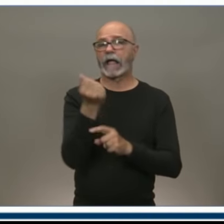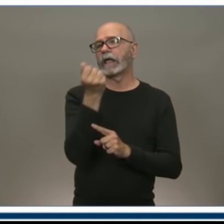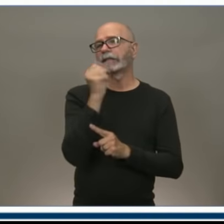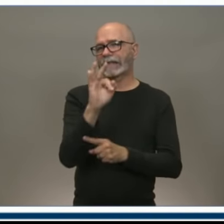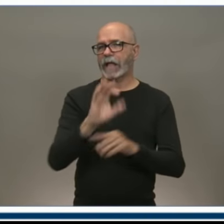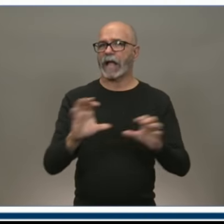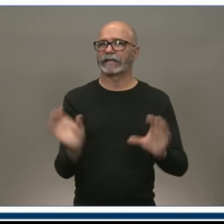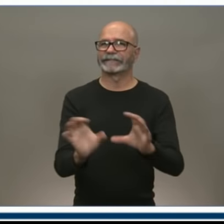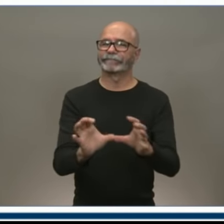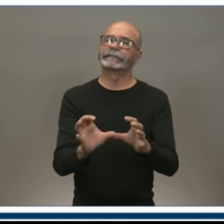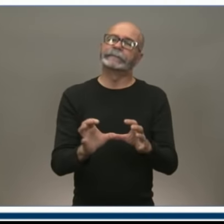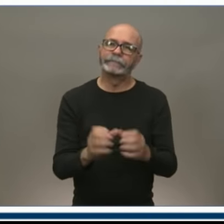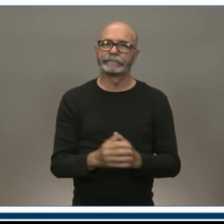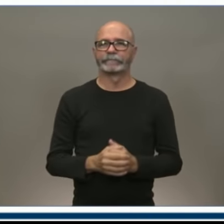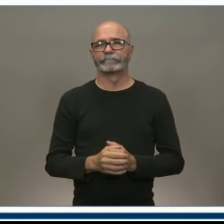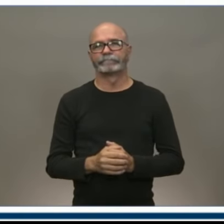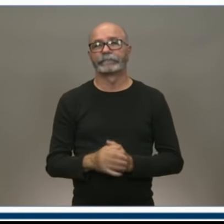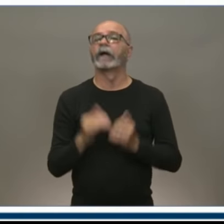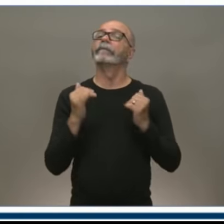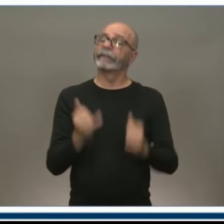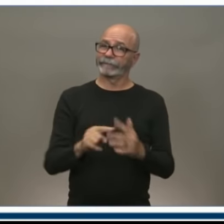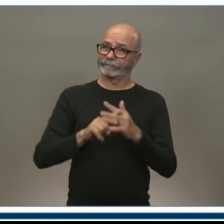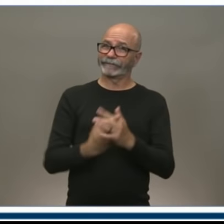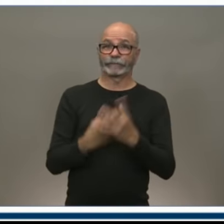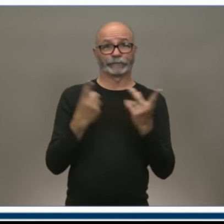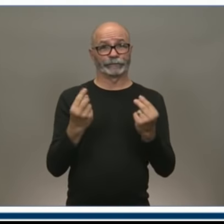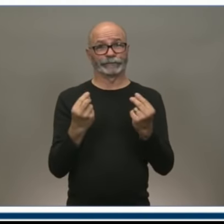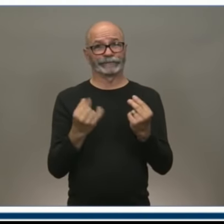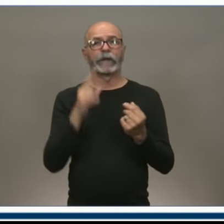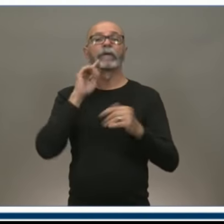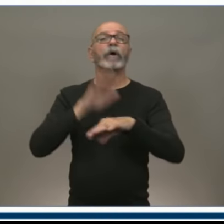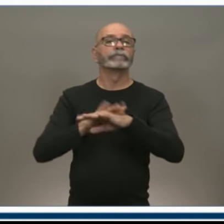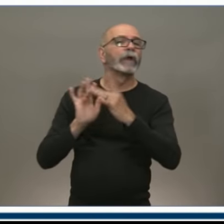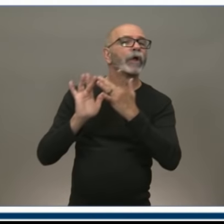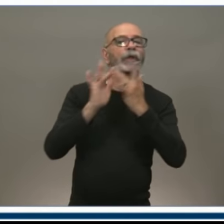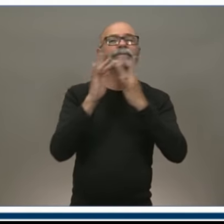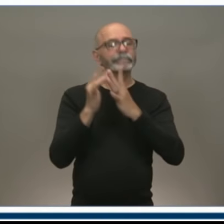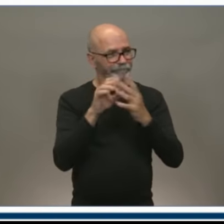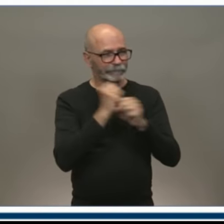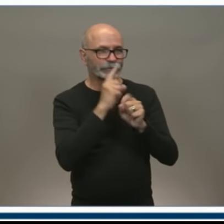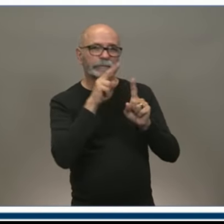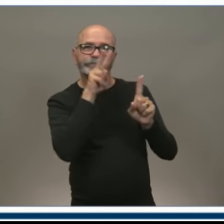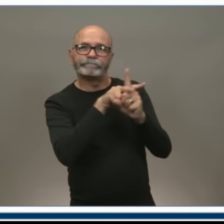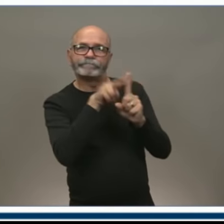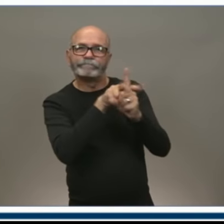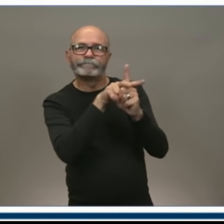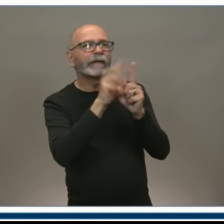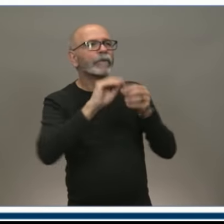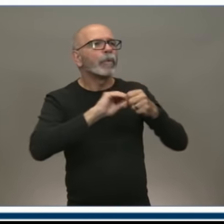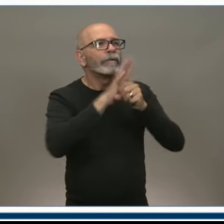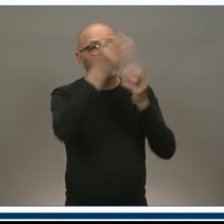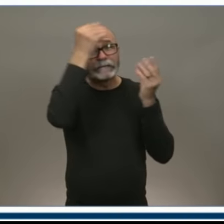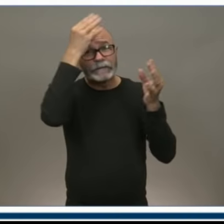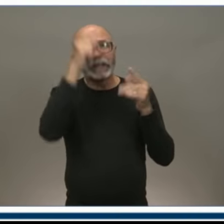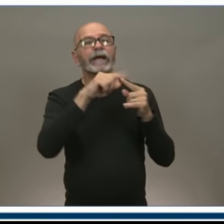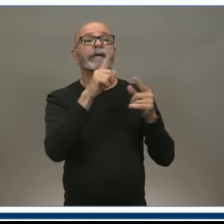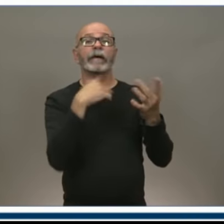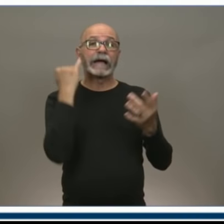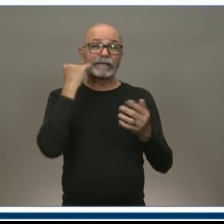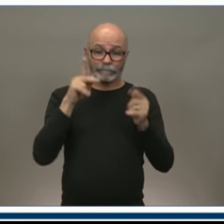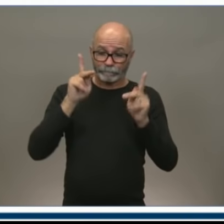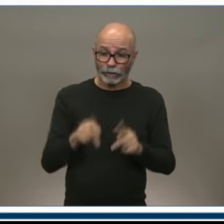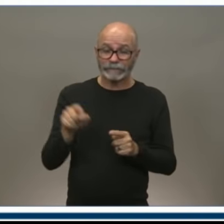tests is available at all primary assessment centers and the IWK. This will drastically reduce the amount of time it